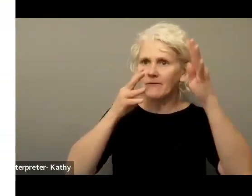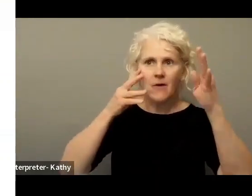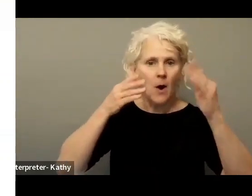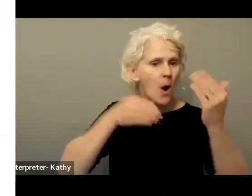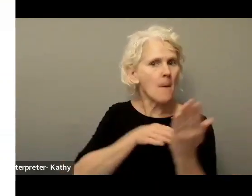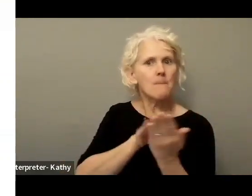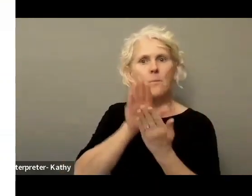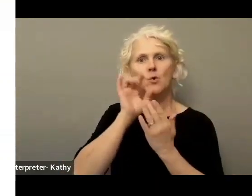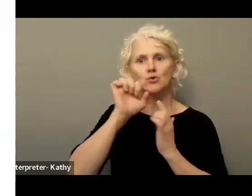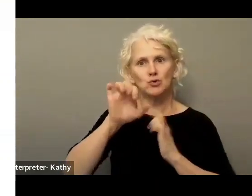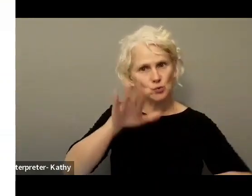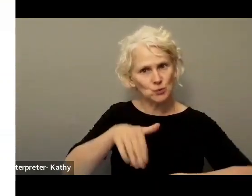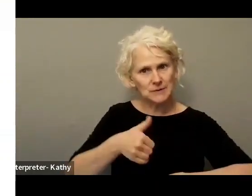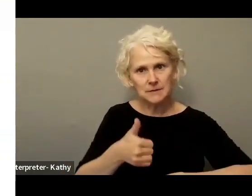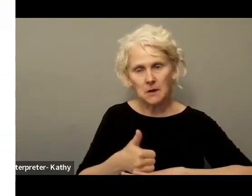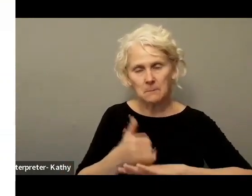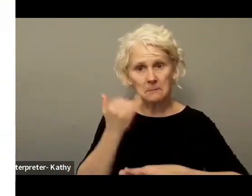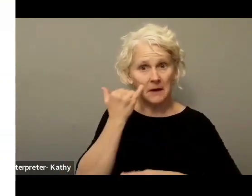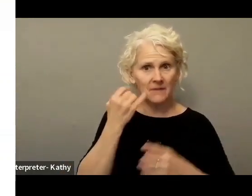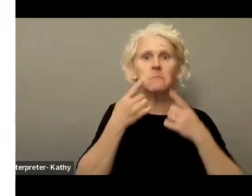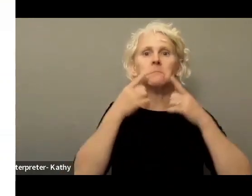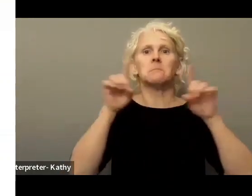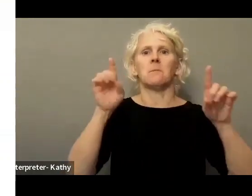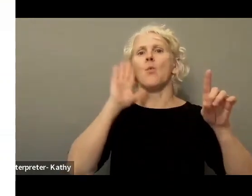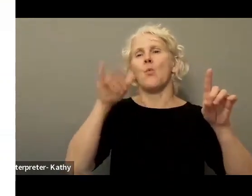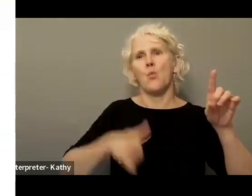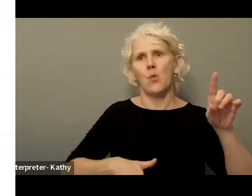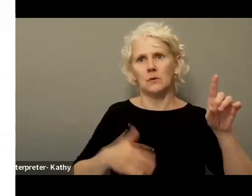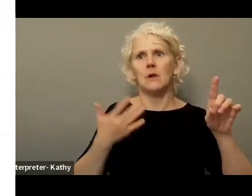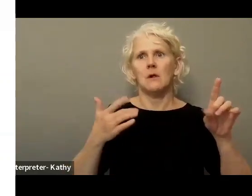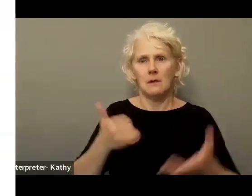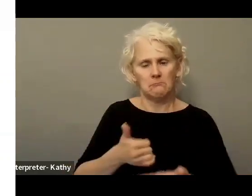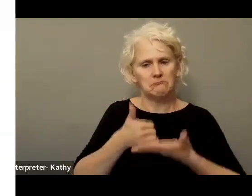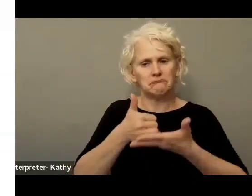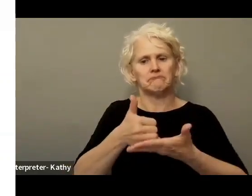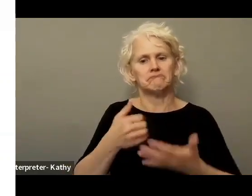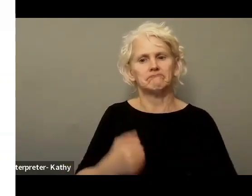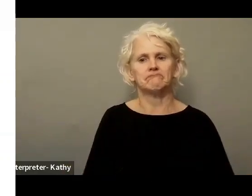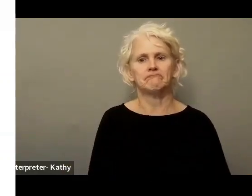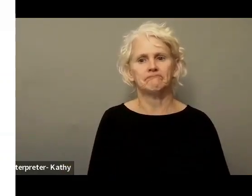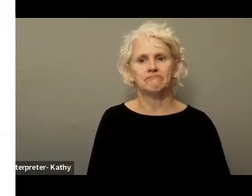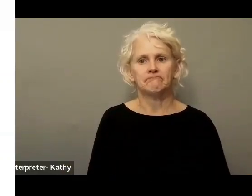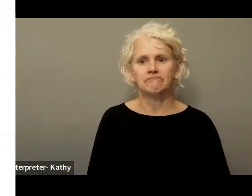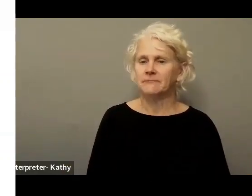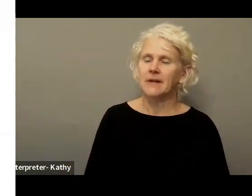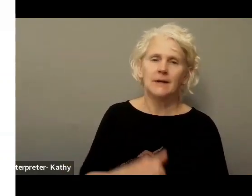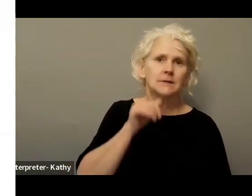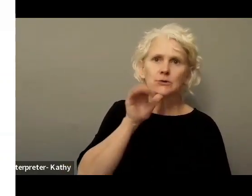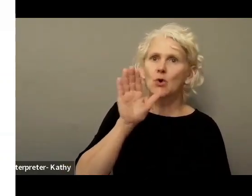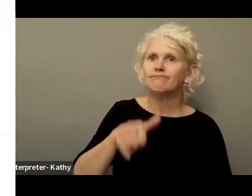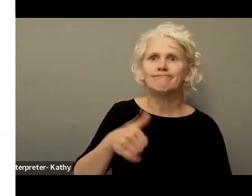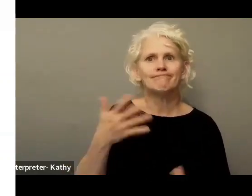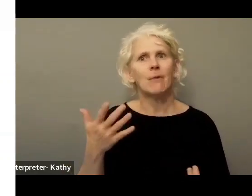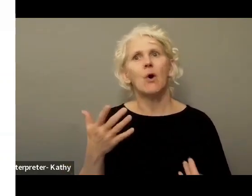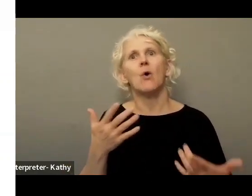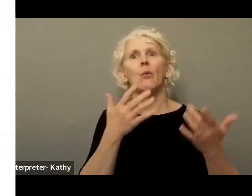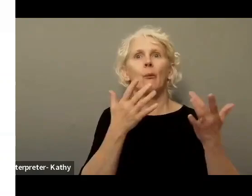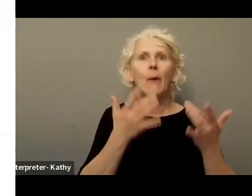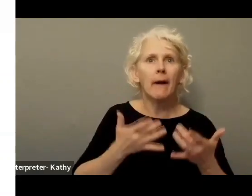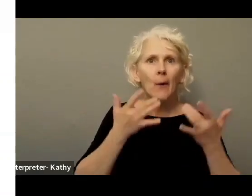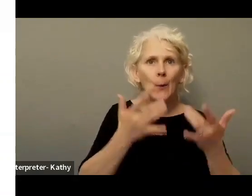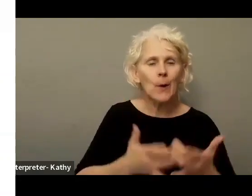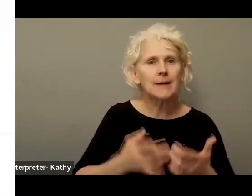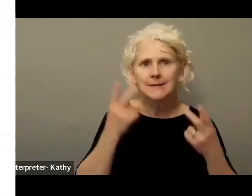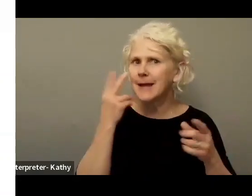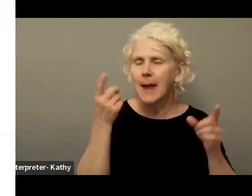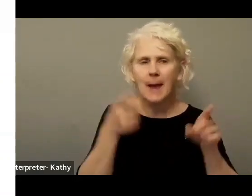approaches you develop, if they work, they're going to pay off for a long time. Because so don't think, well, we just wait it out, or